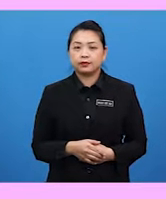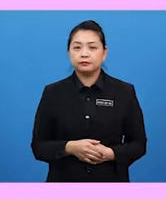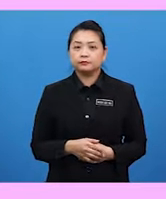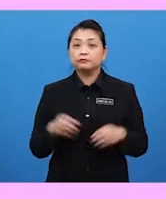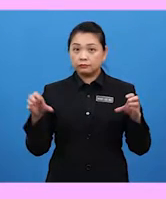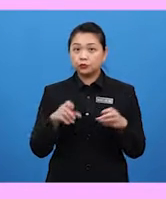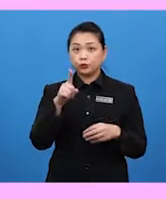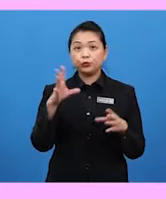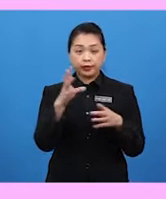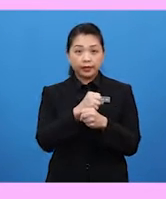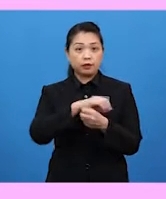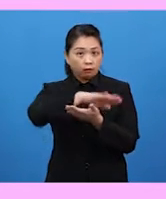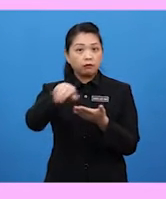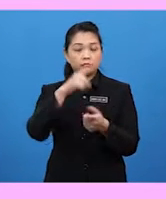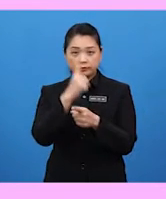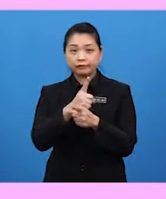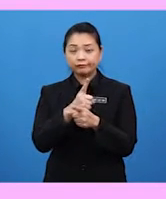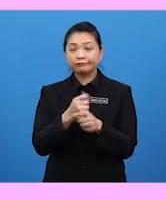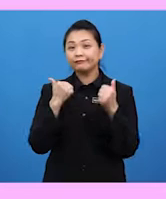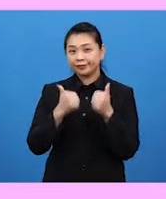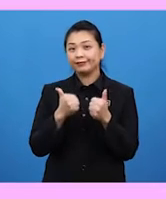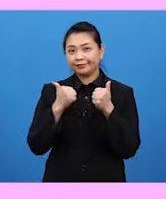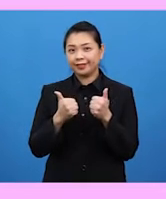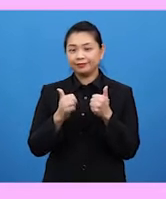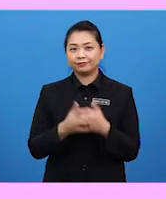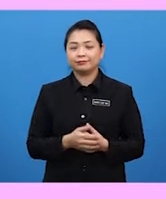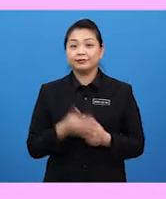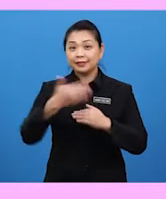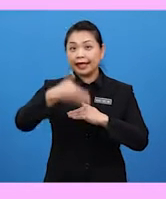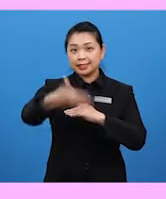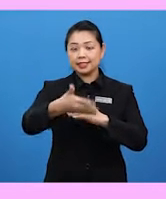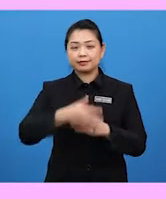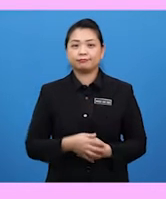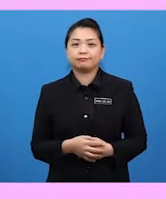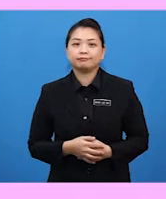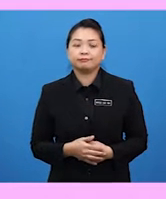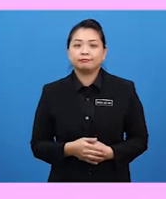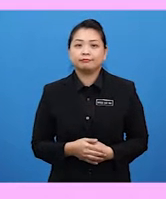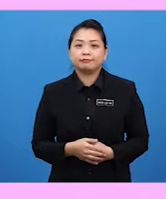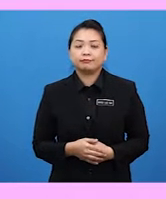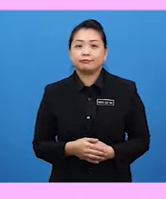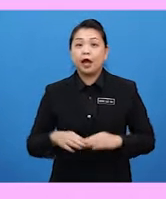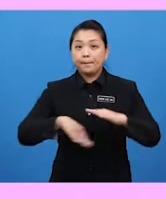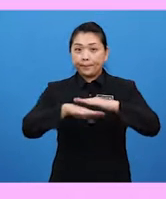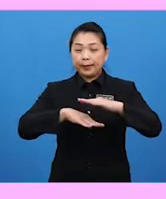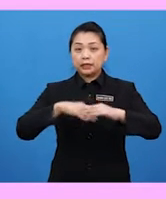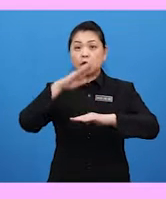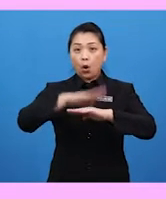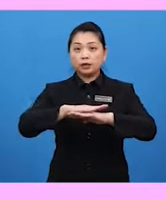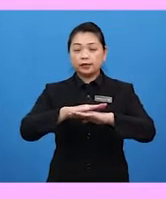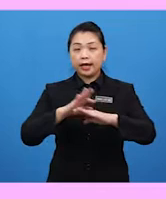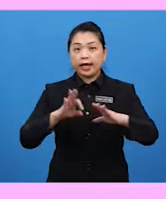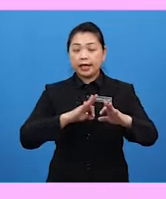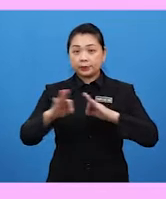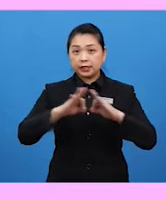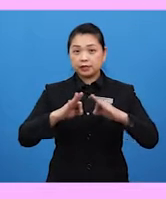Do you get it all right? Well done! Next one. Based on the